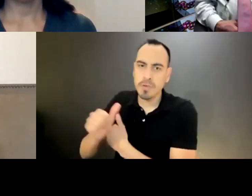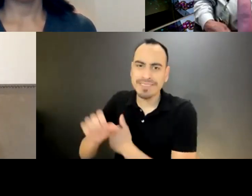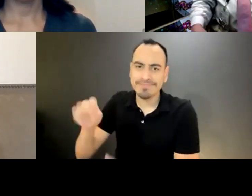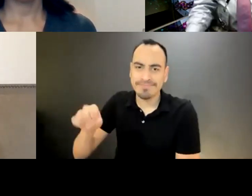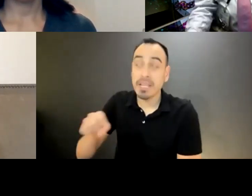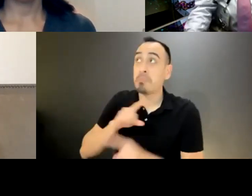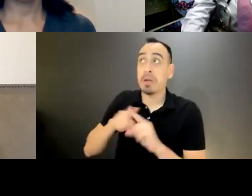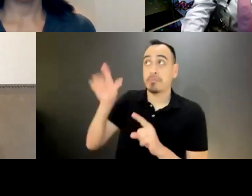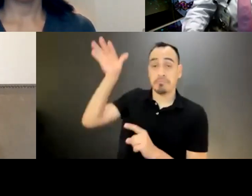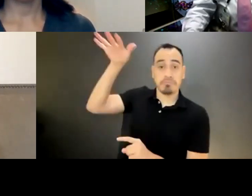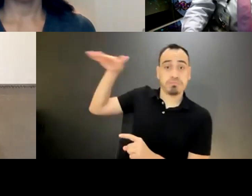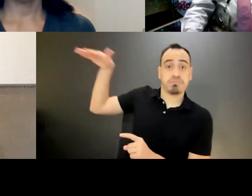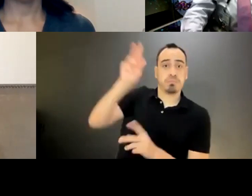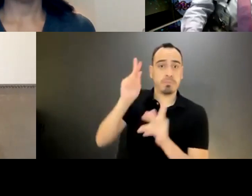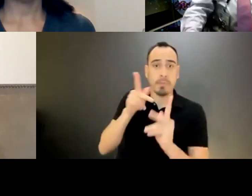came out.